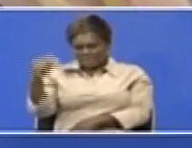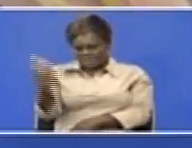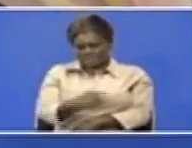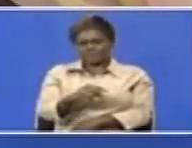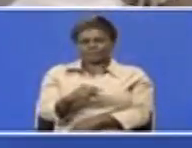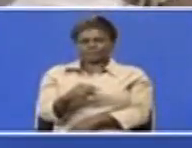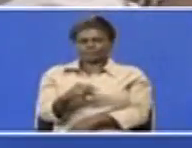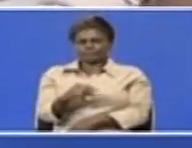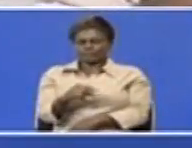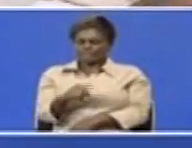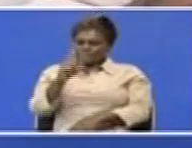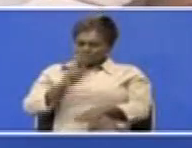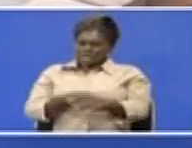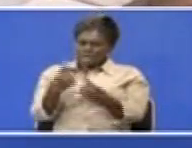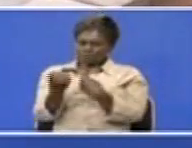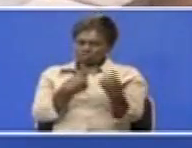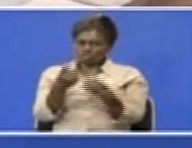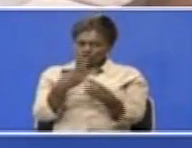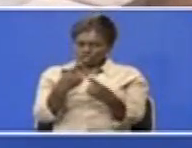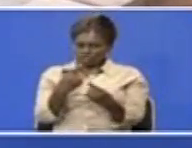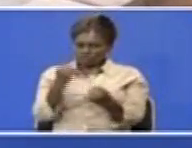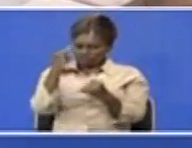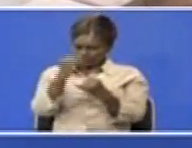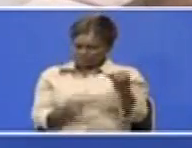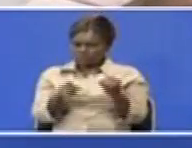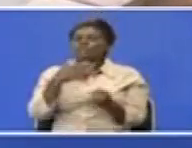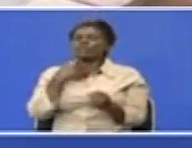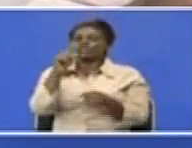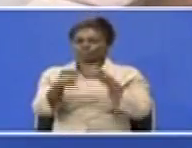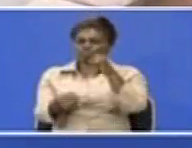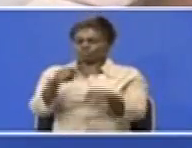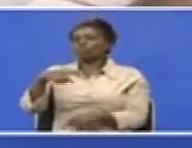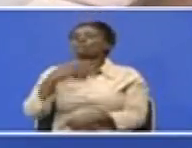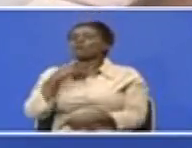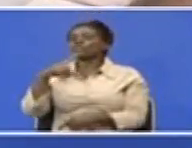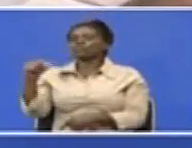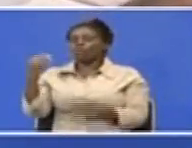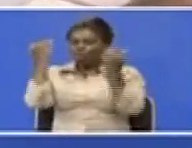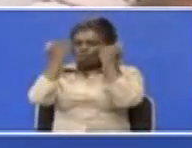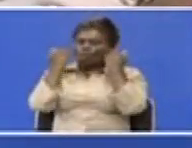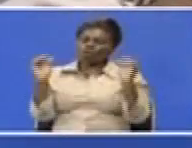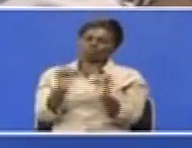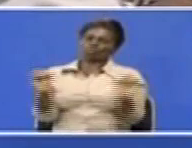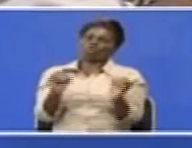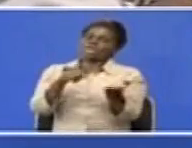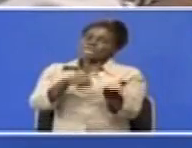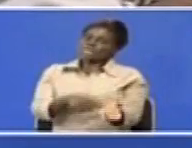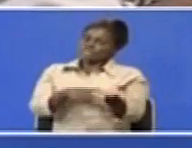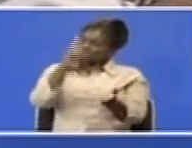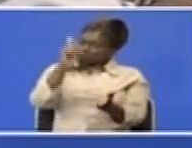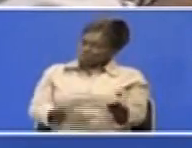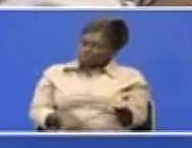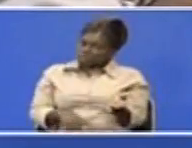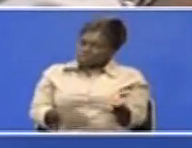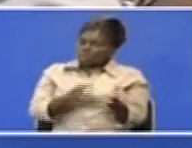in a miscarriage. When I talked to her and asked her if she's willing to press charges, she said she wasn't. In fact, she was insisting that he should